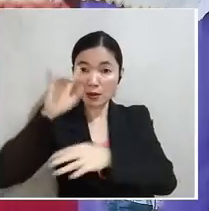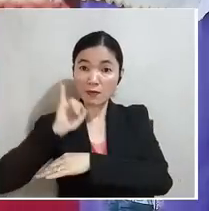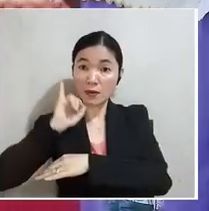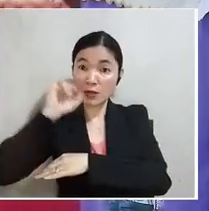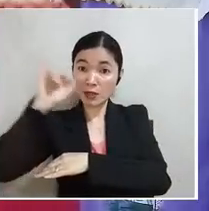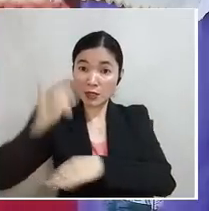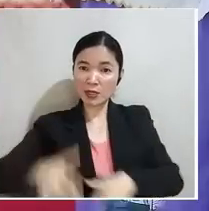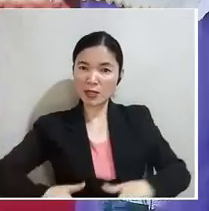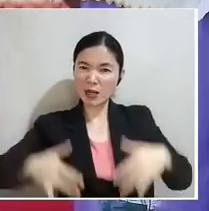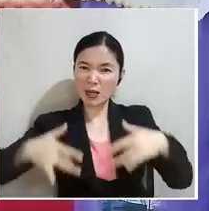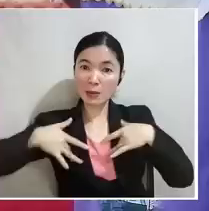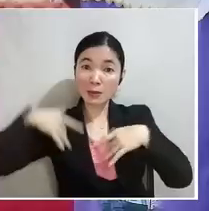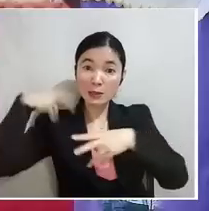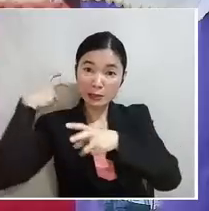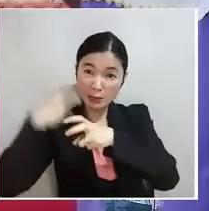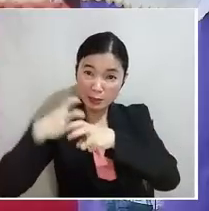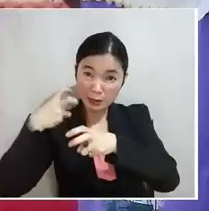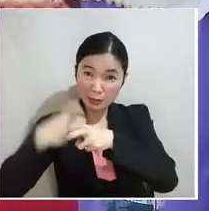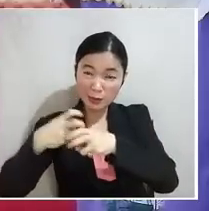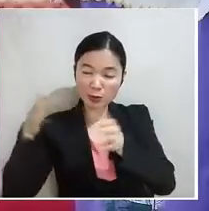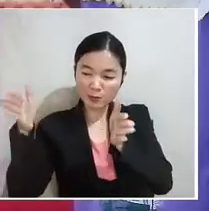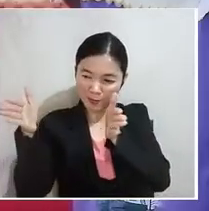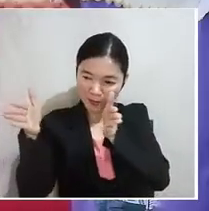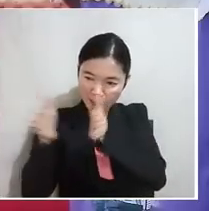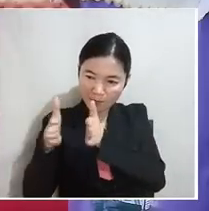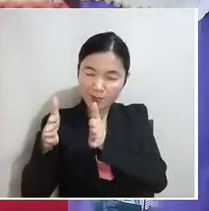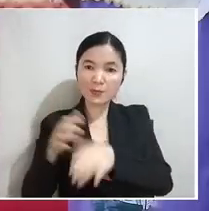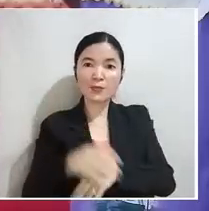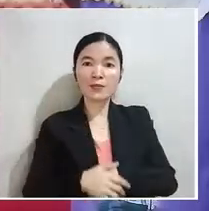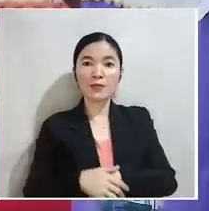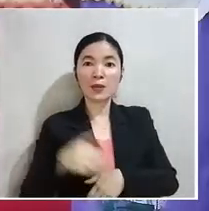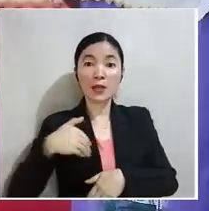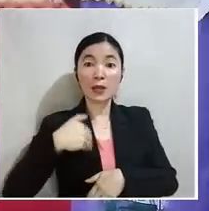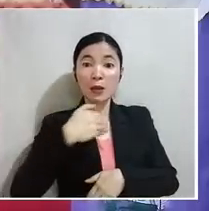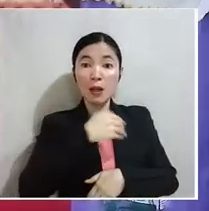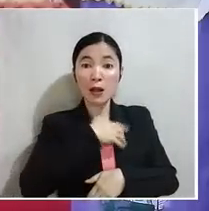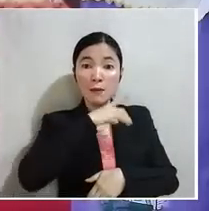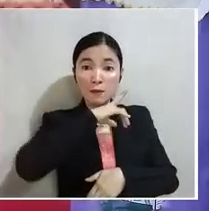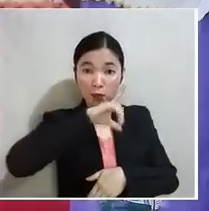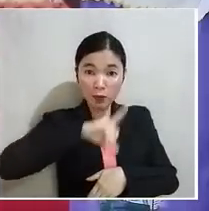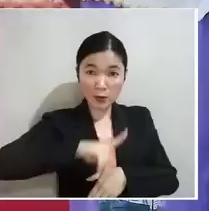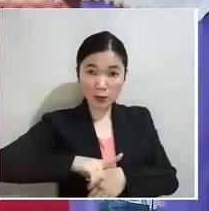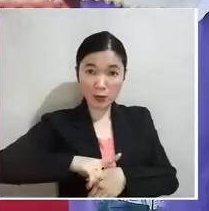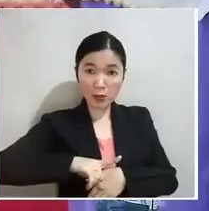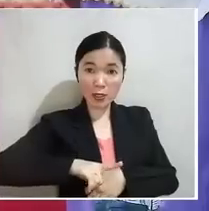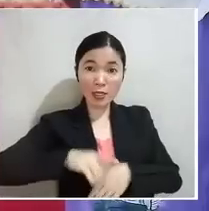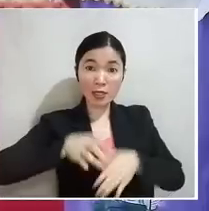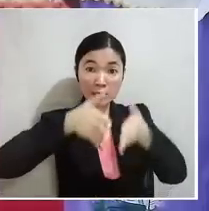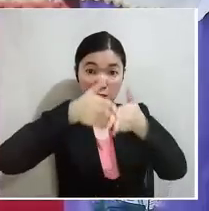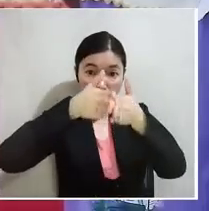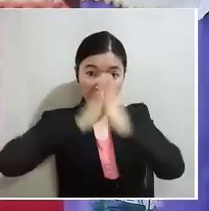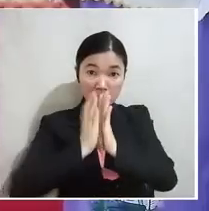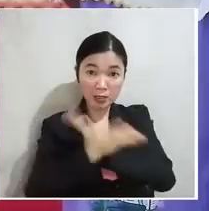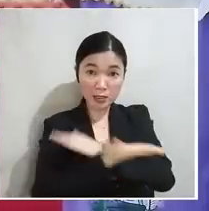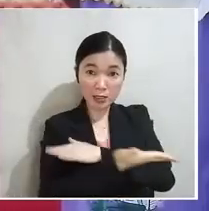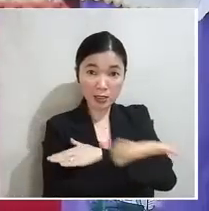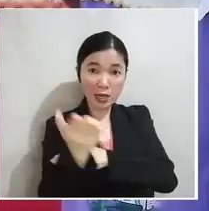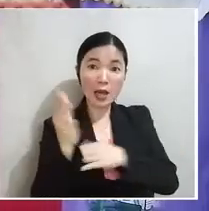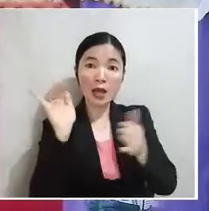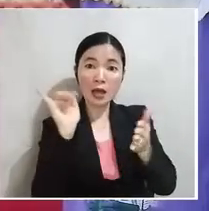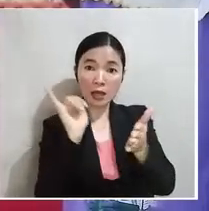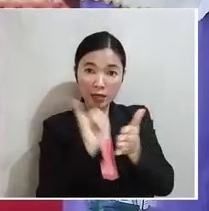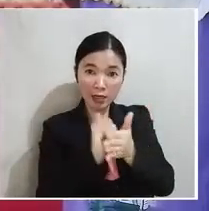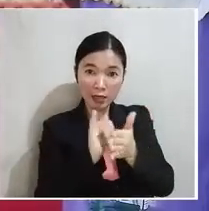difficult and narrow. Our Lord is asking us that we should not